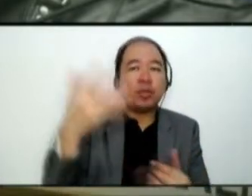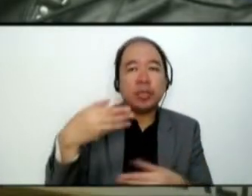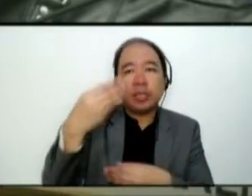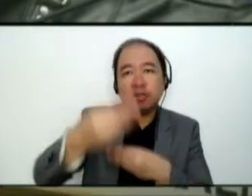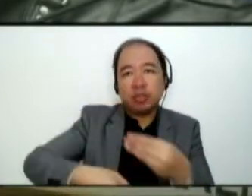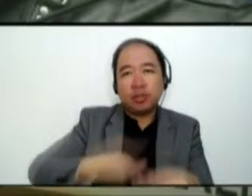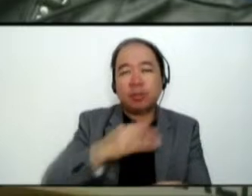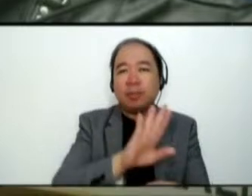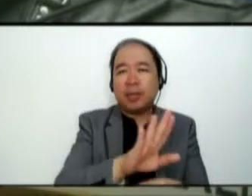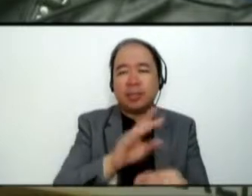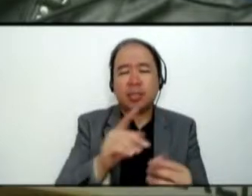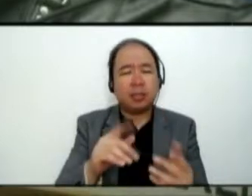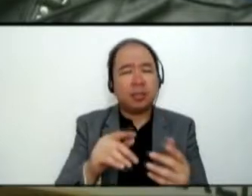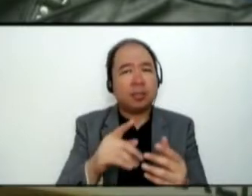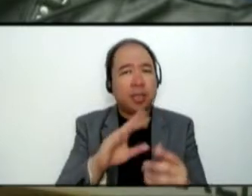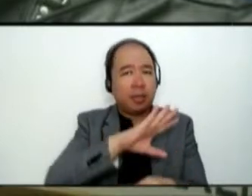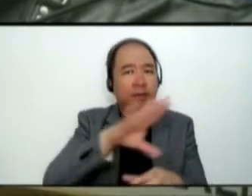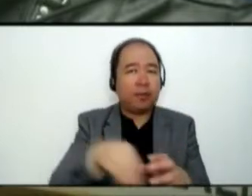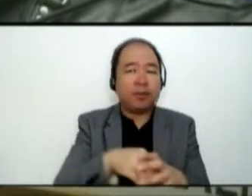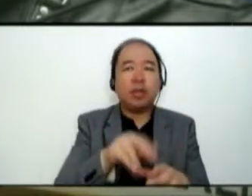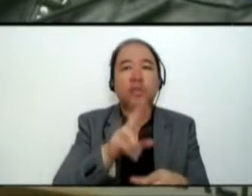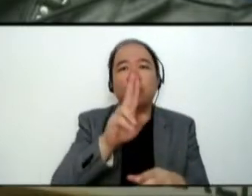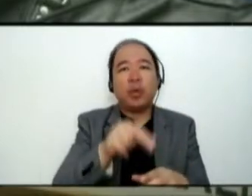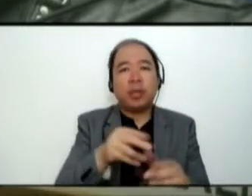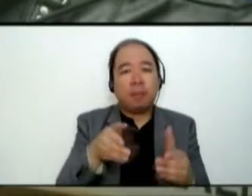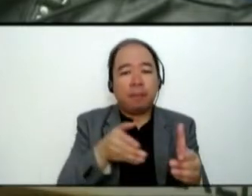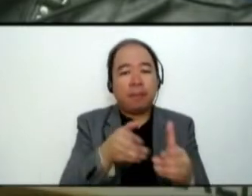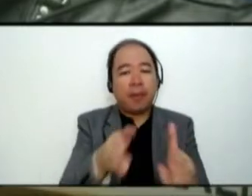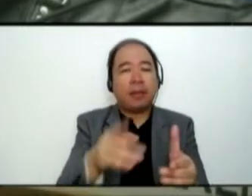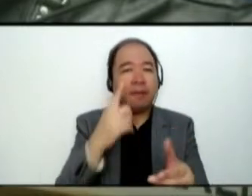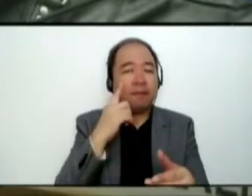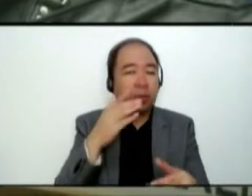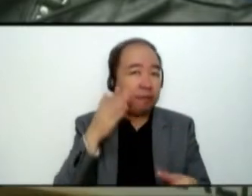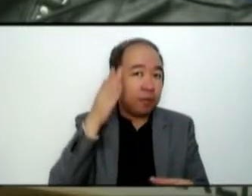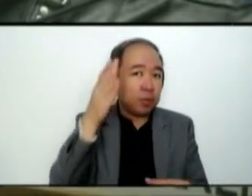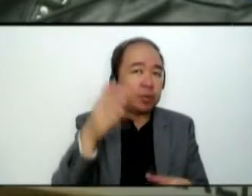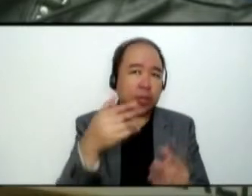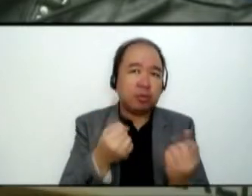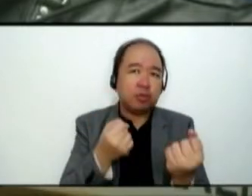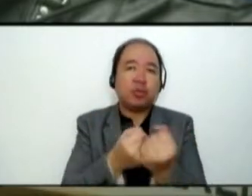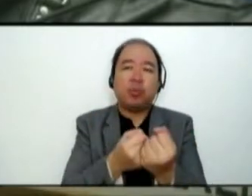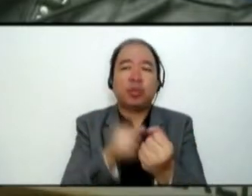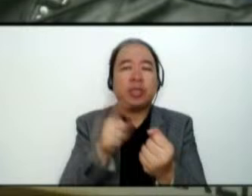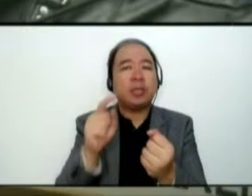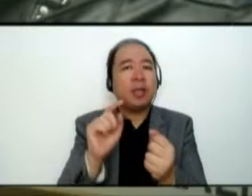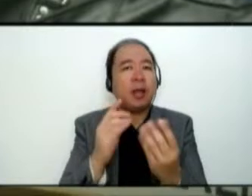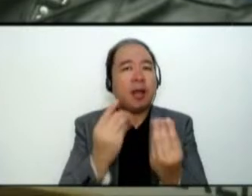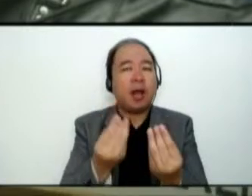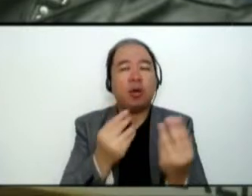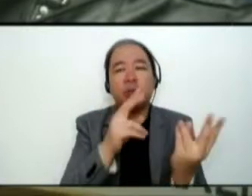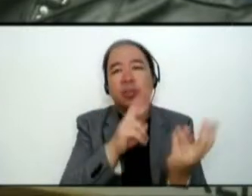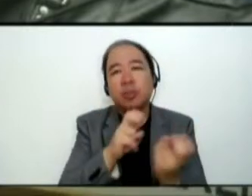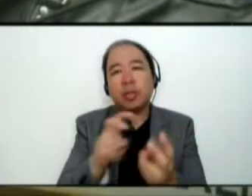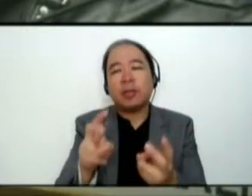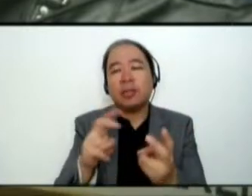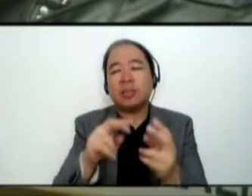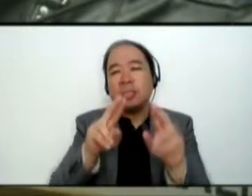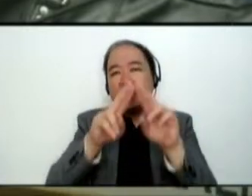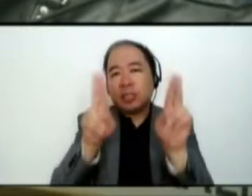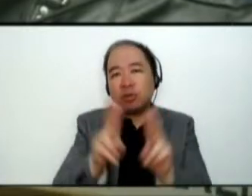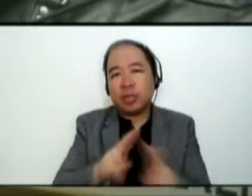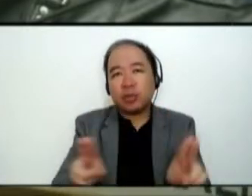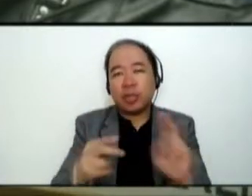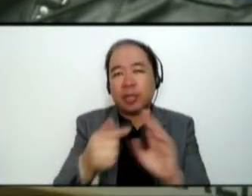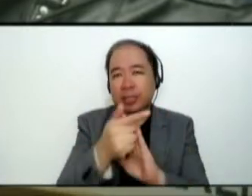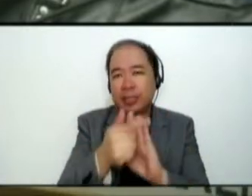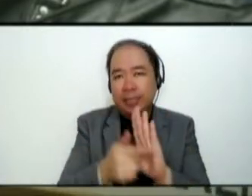as part of the UN Pact for the Future. We support the call for adopting an international legal instrument on promoting